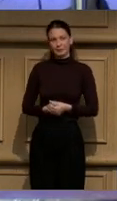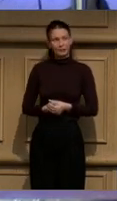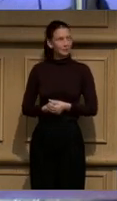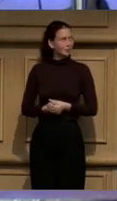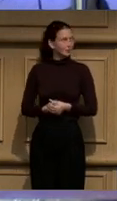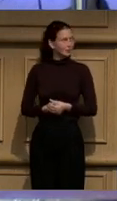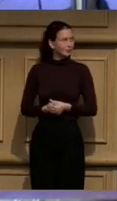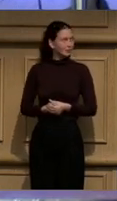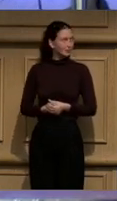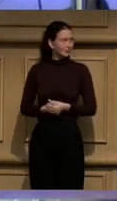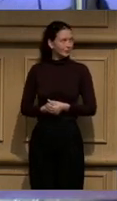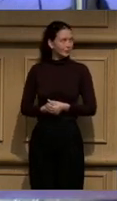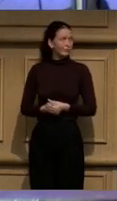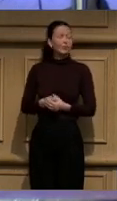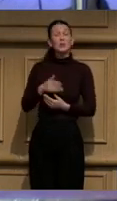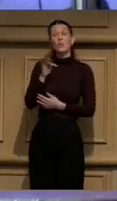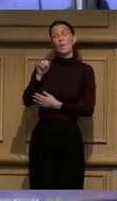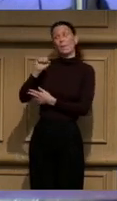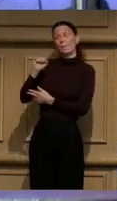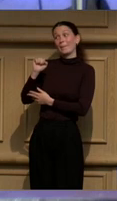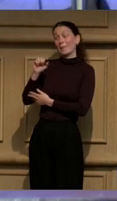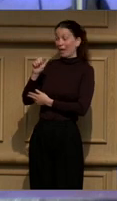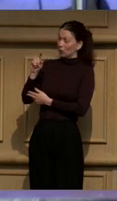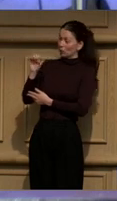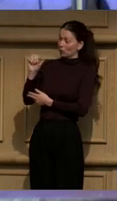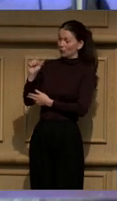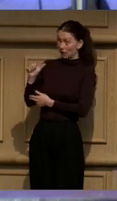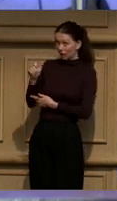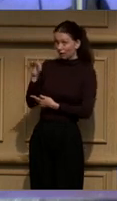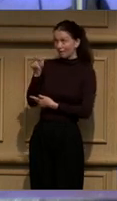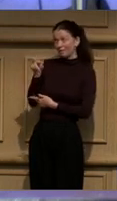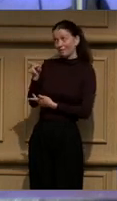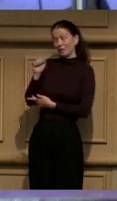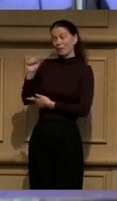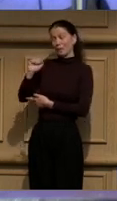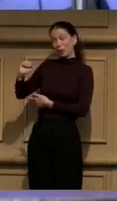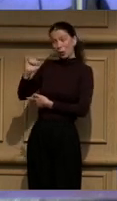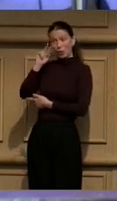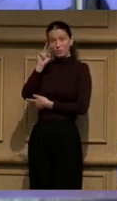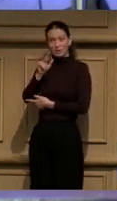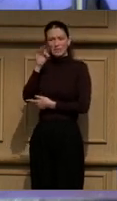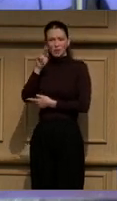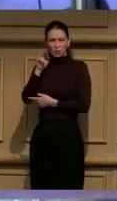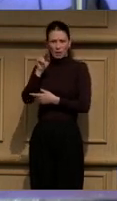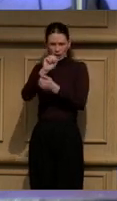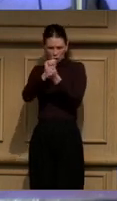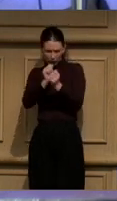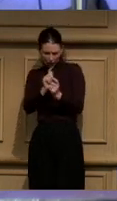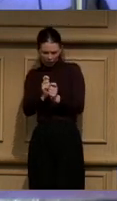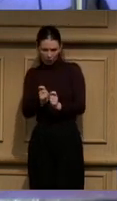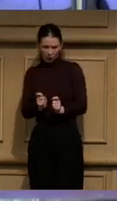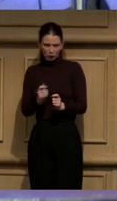Atoosa, from your perspective, if you could design what might come next, have you a sense of what that might look like?